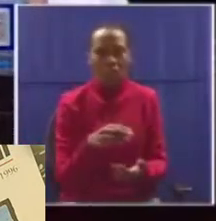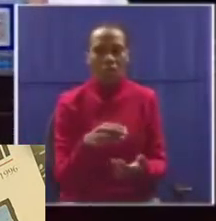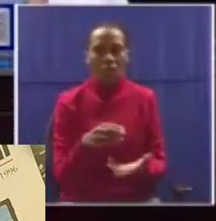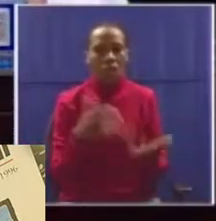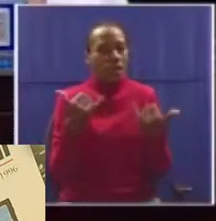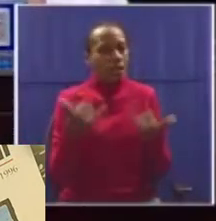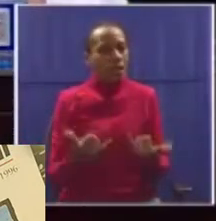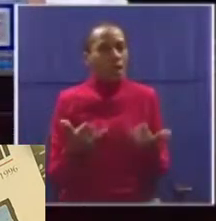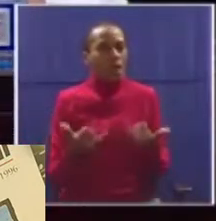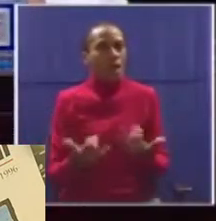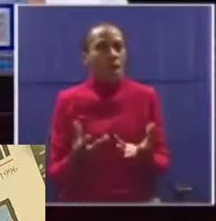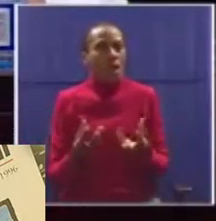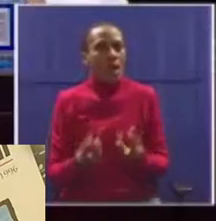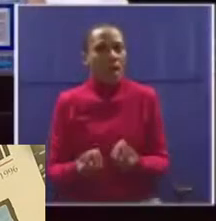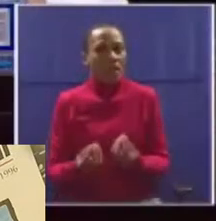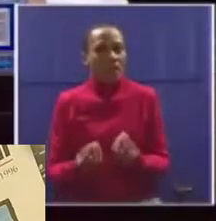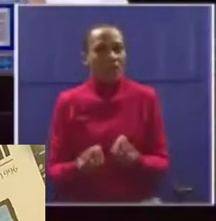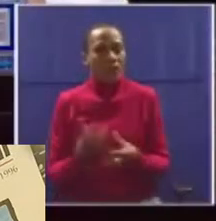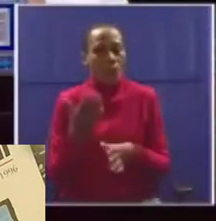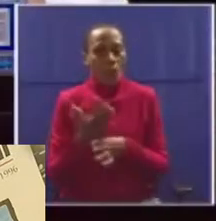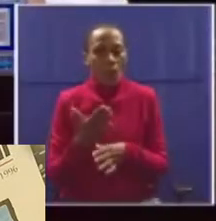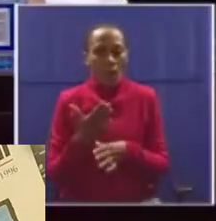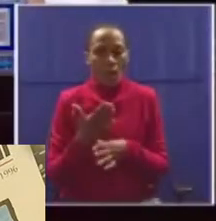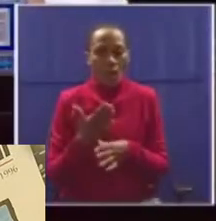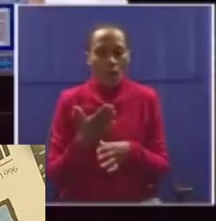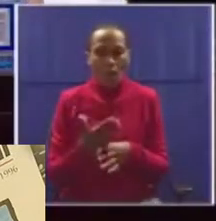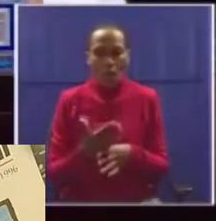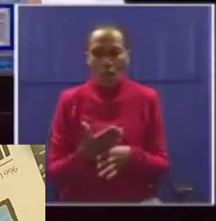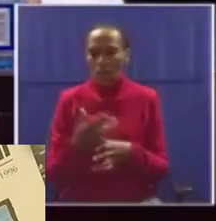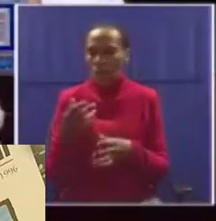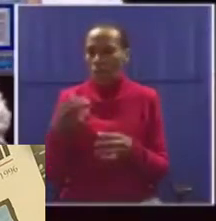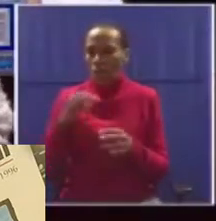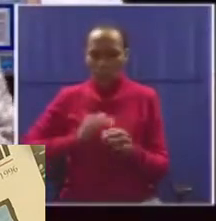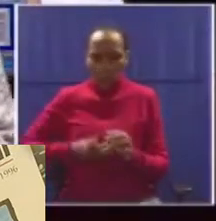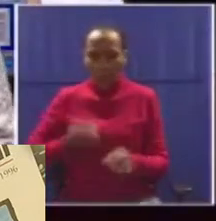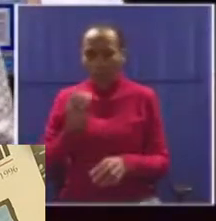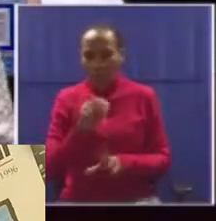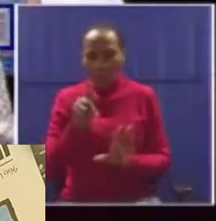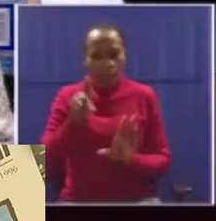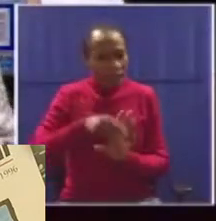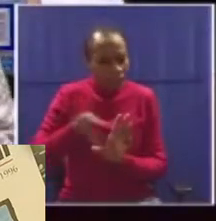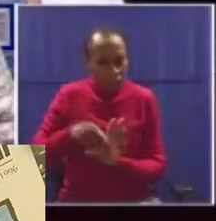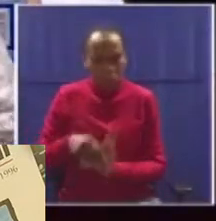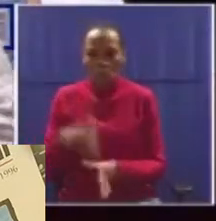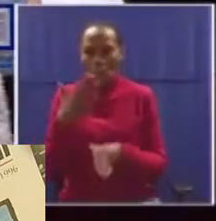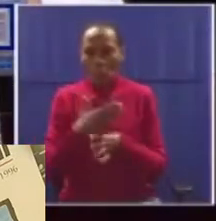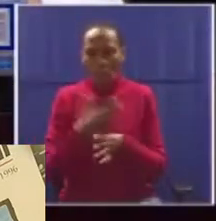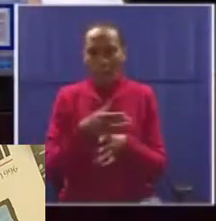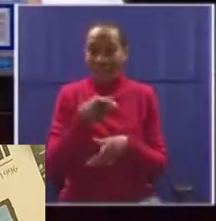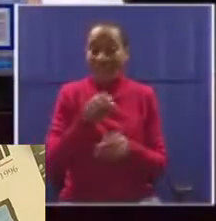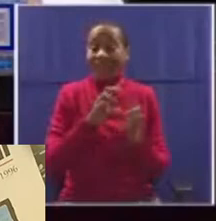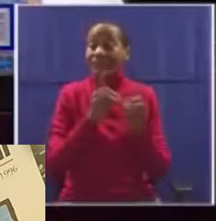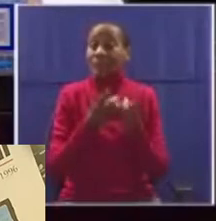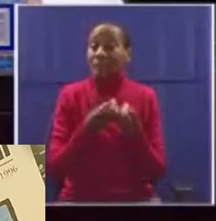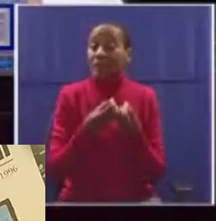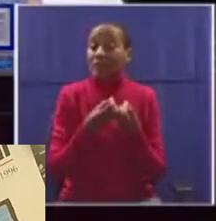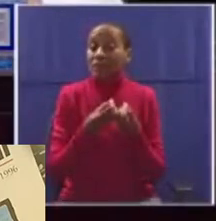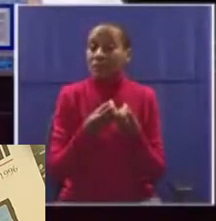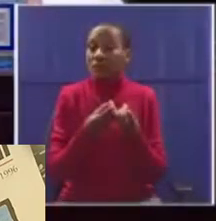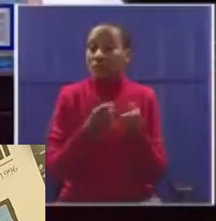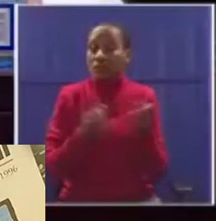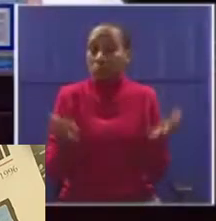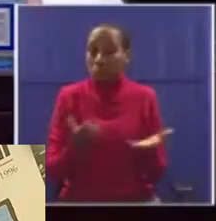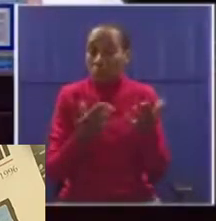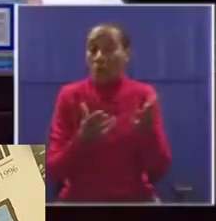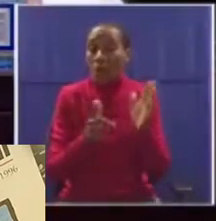of their contribution and participation in the legal fraternity chair